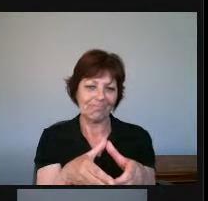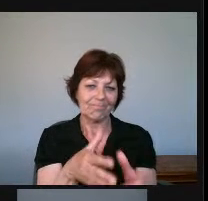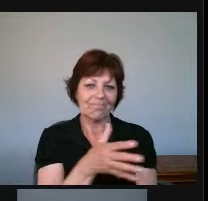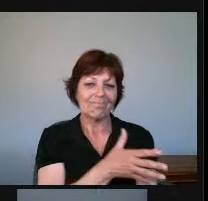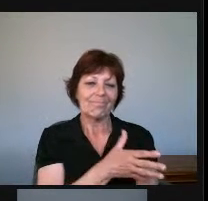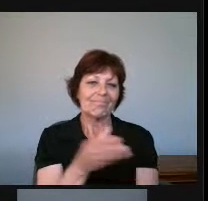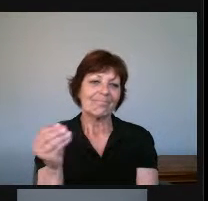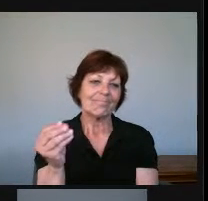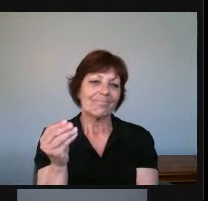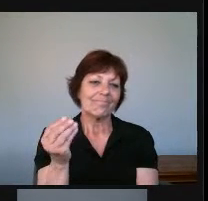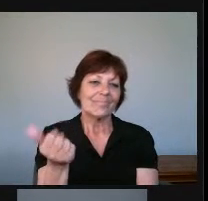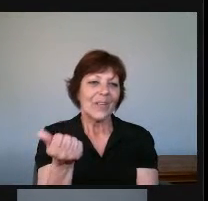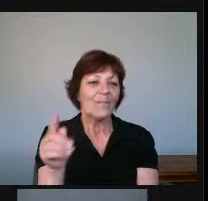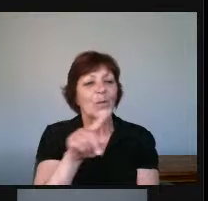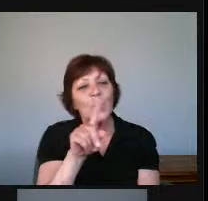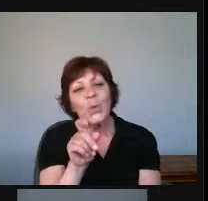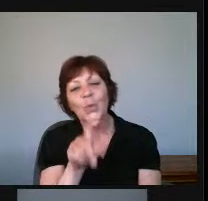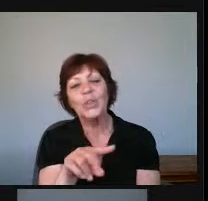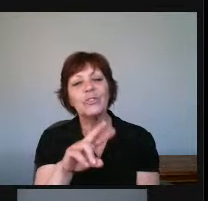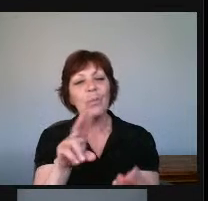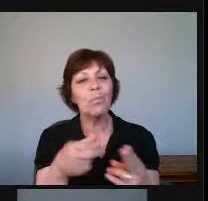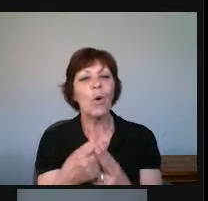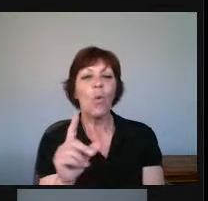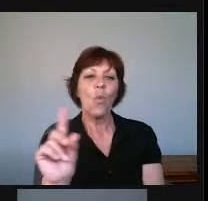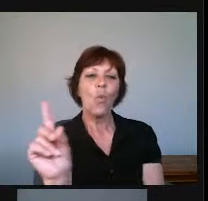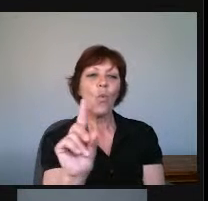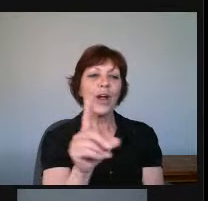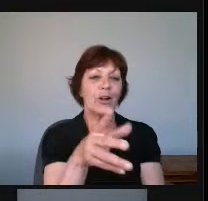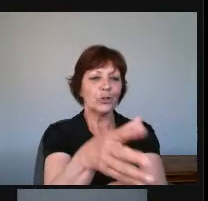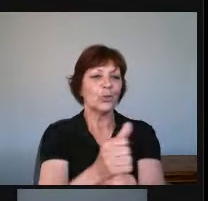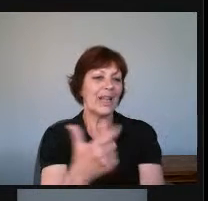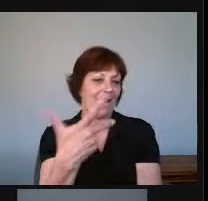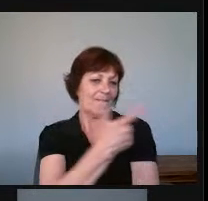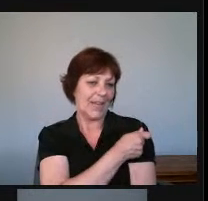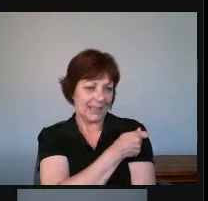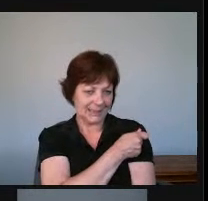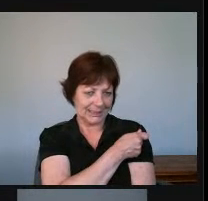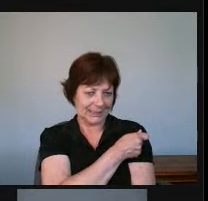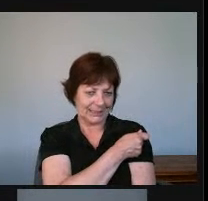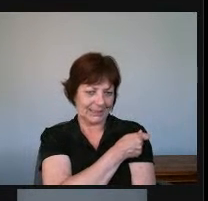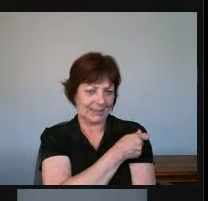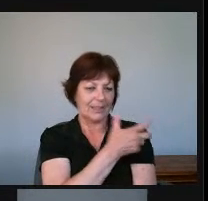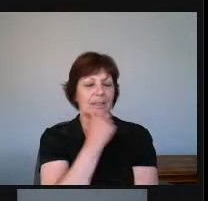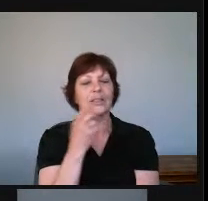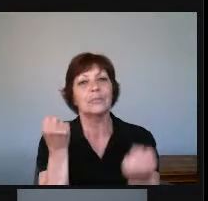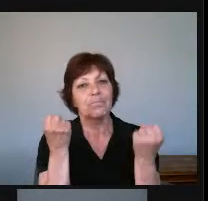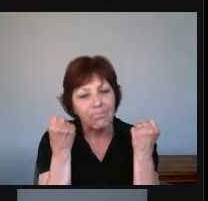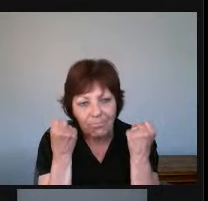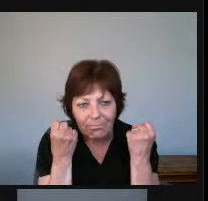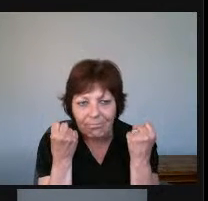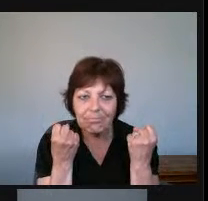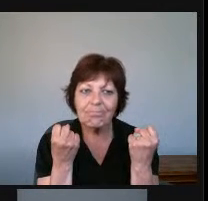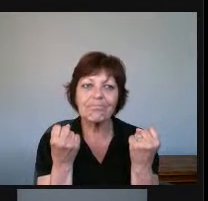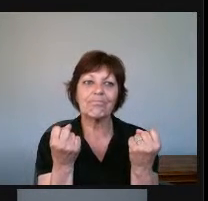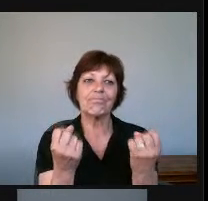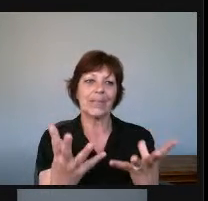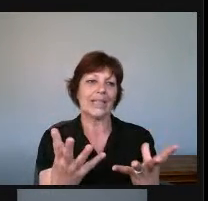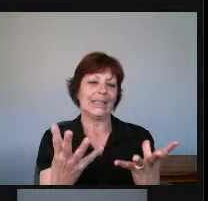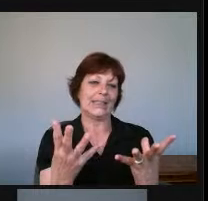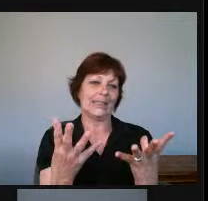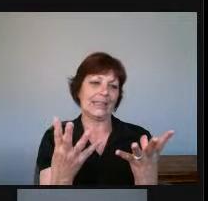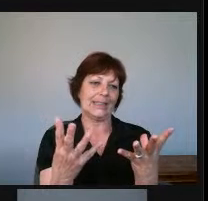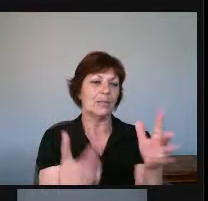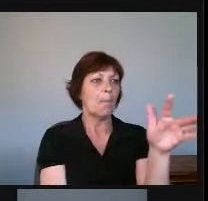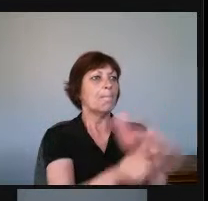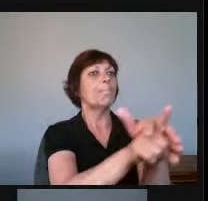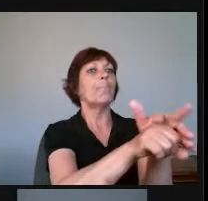And a couple of questions about where to get vaccinations. And there are lots of the pop-ups